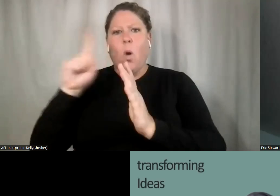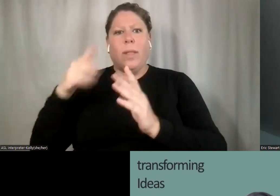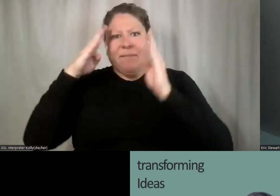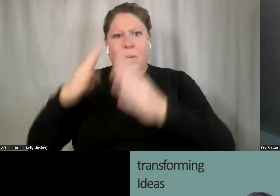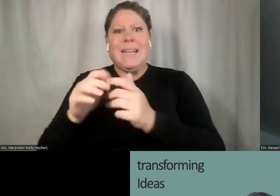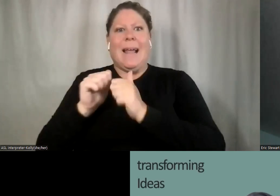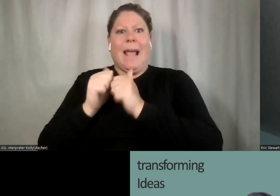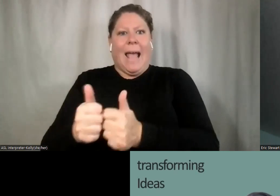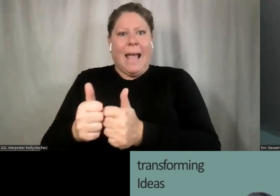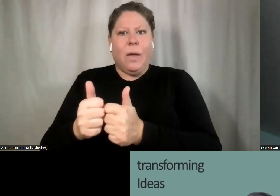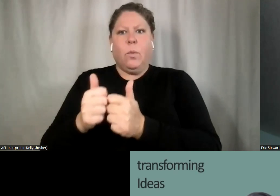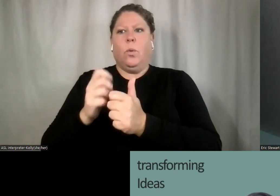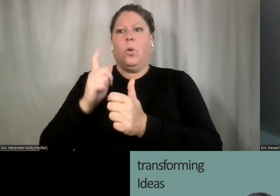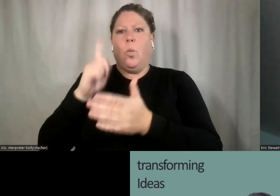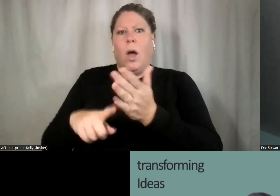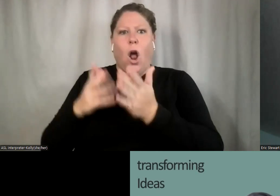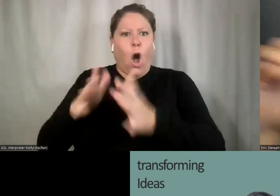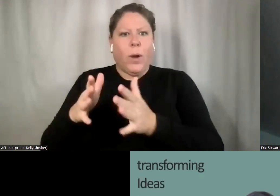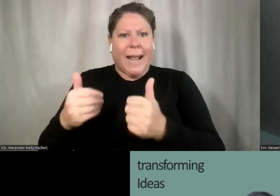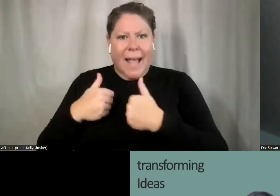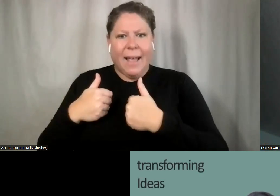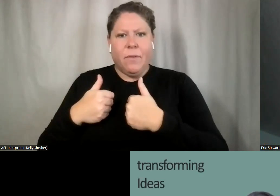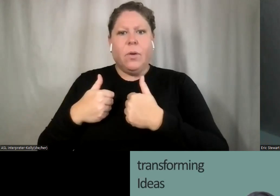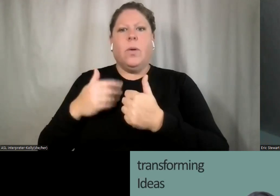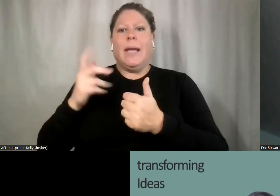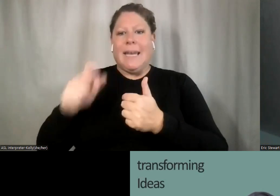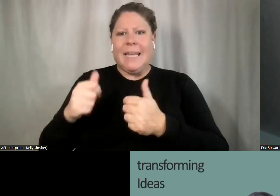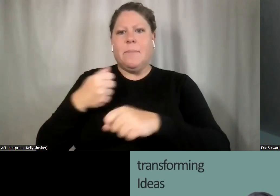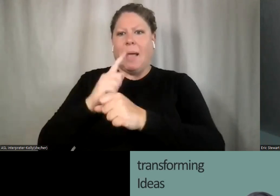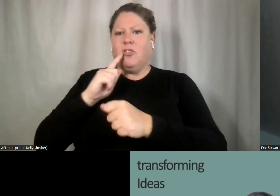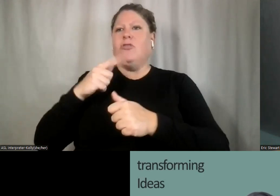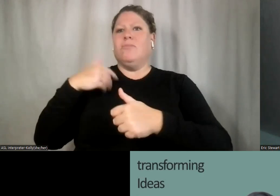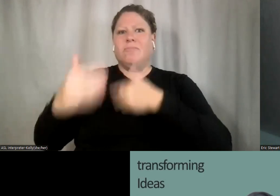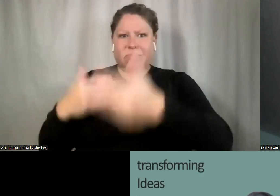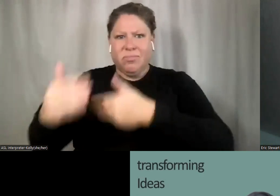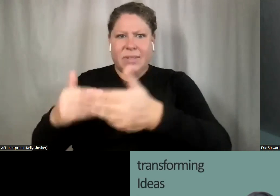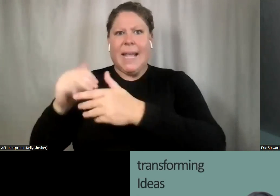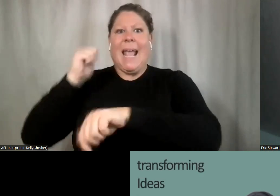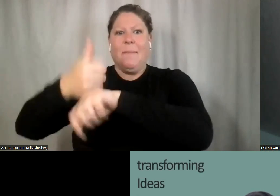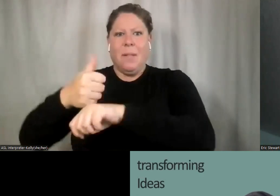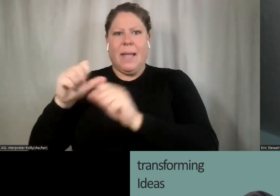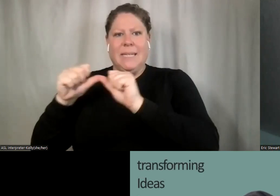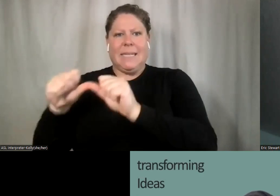to take the breadcrumbs all the way to implement and sustain.